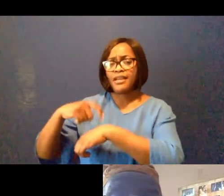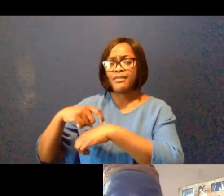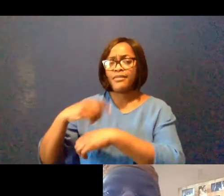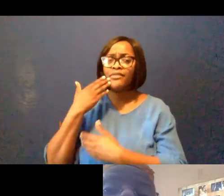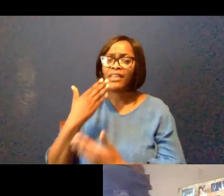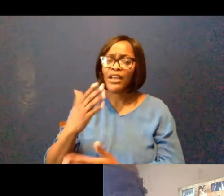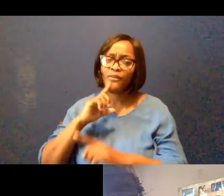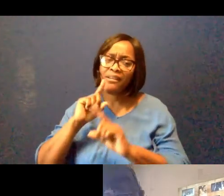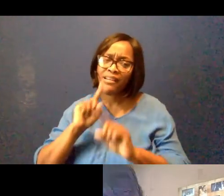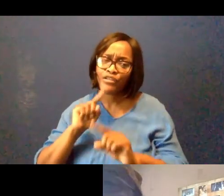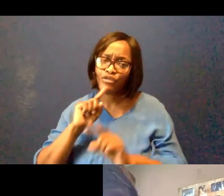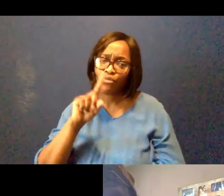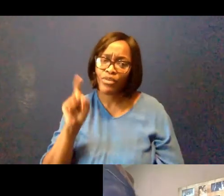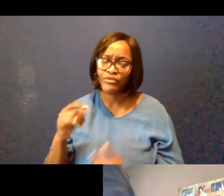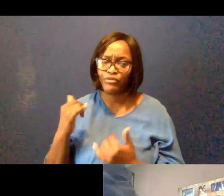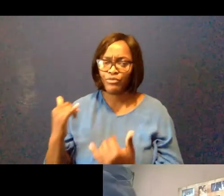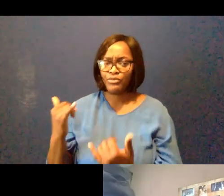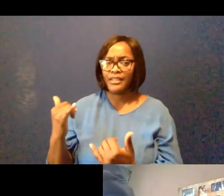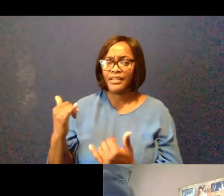caregiver to